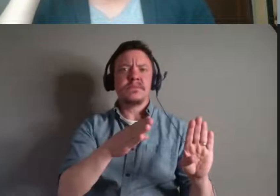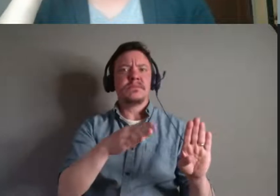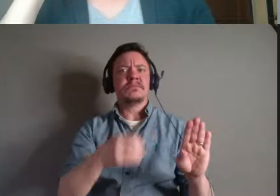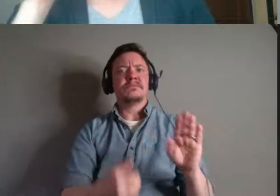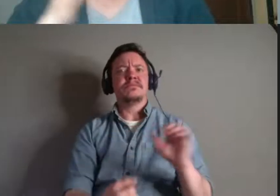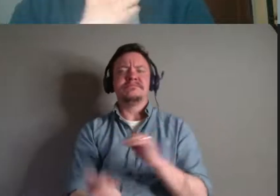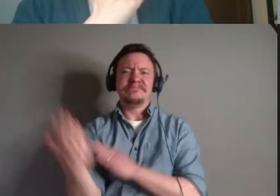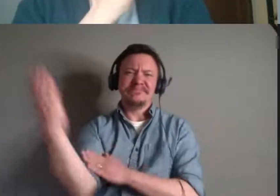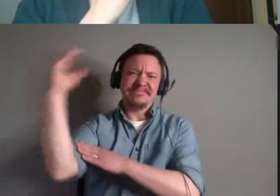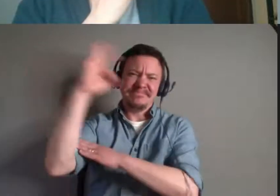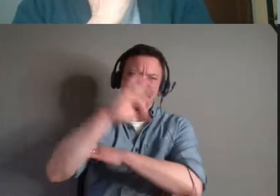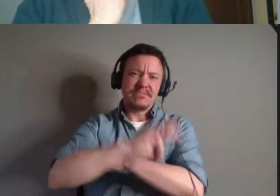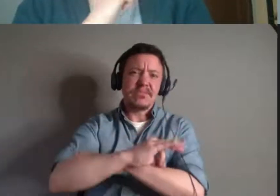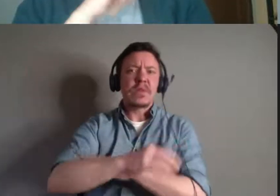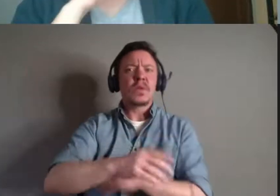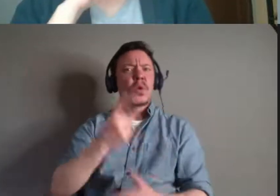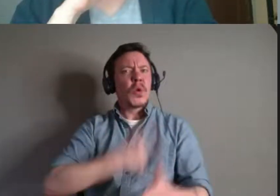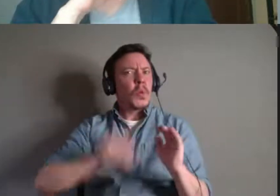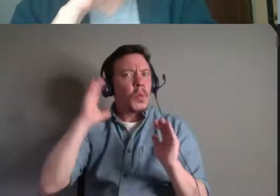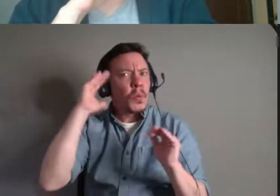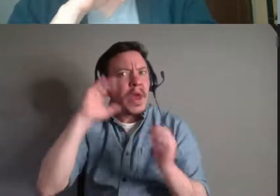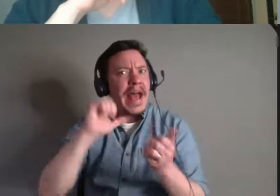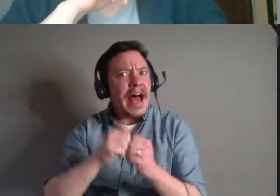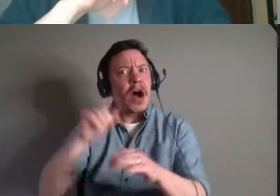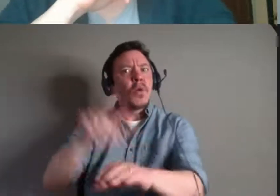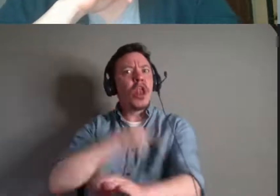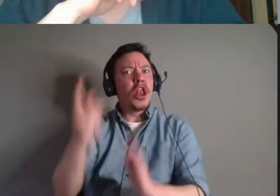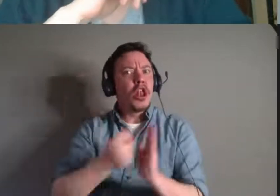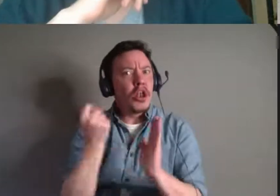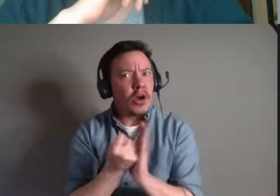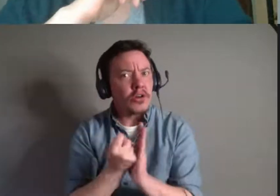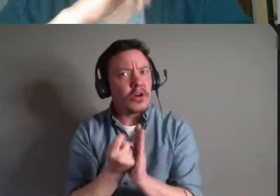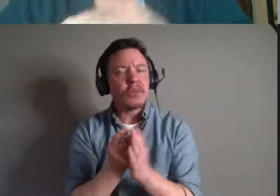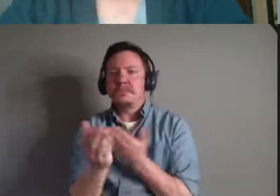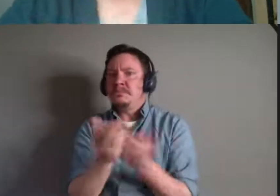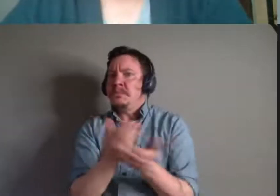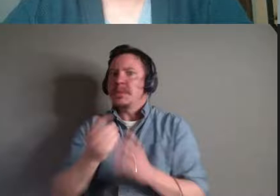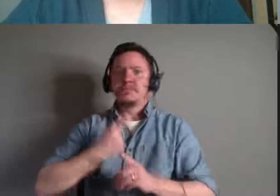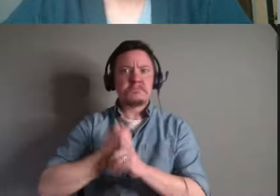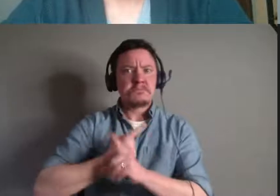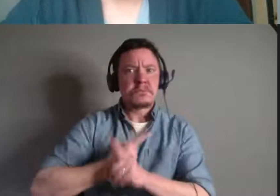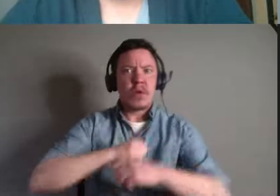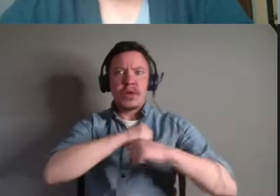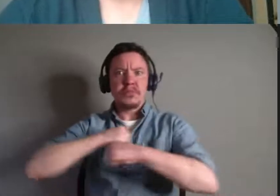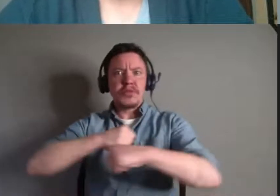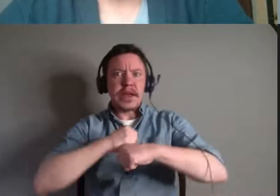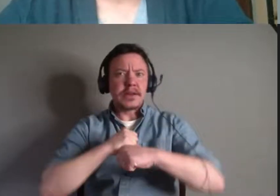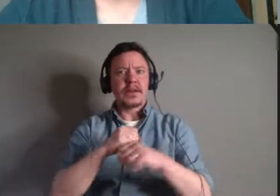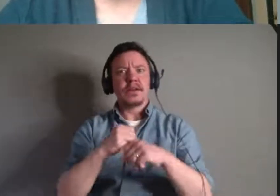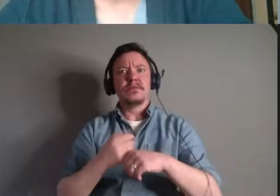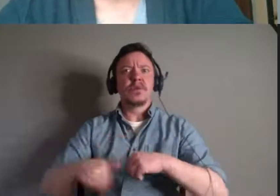What are the expectations for longevity, even if it's properly sealed and protected?